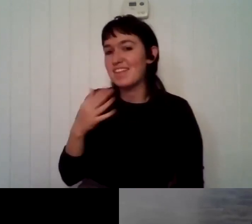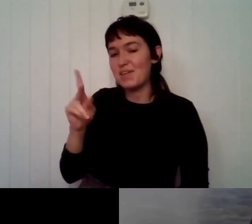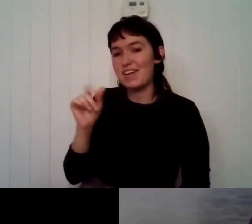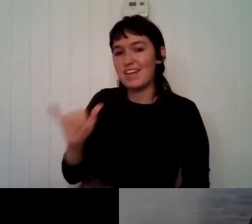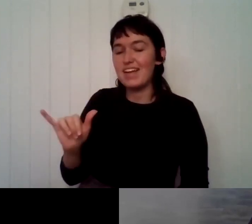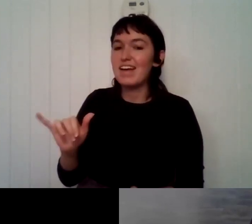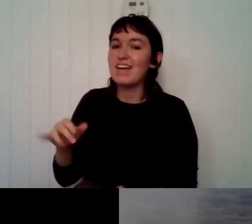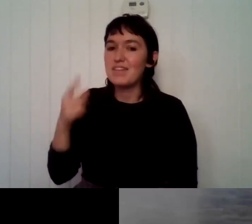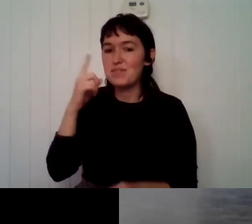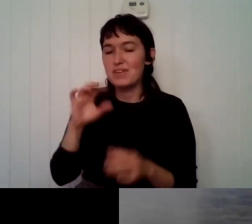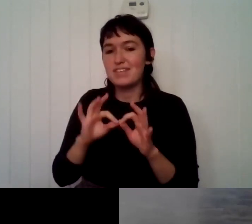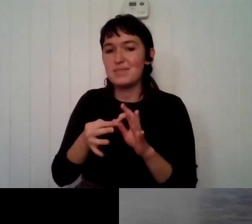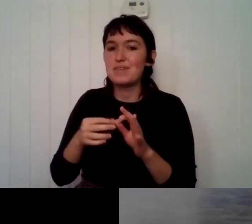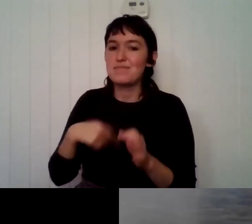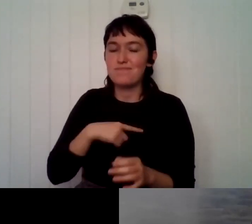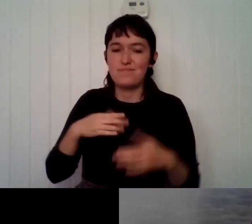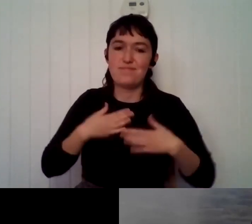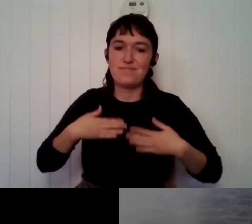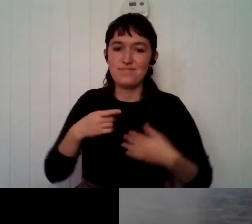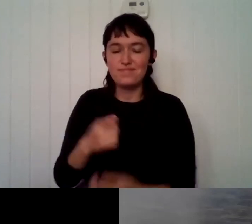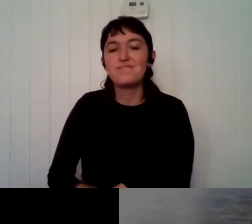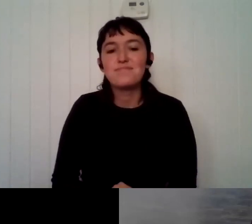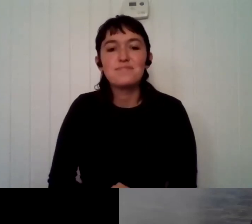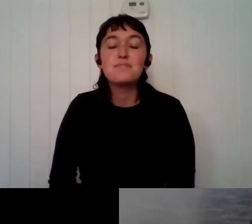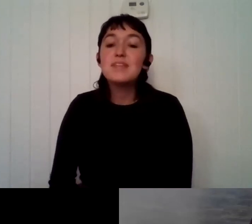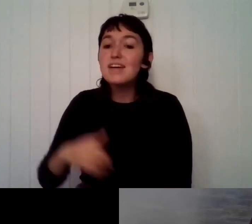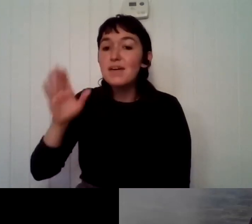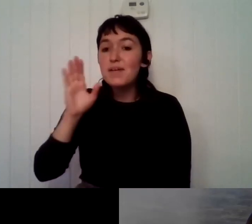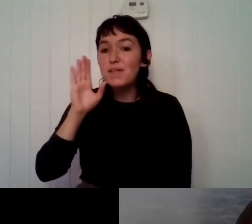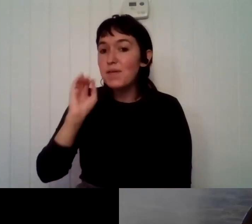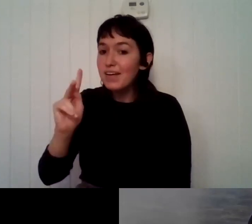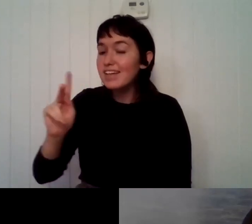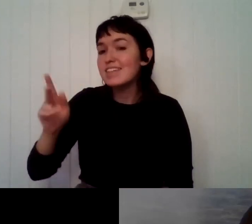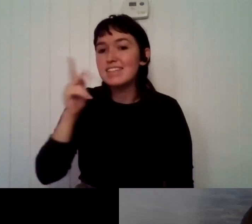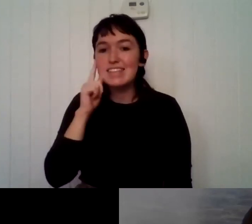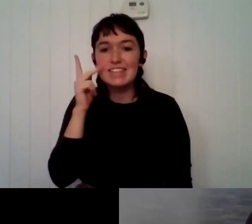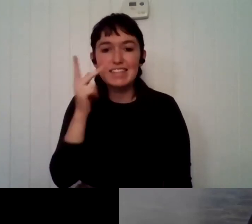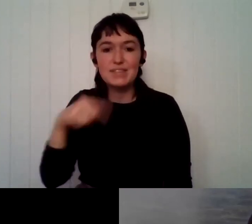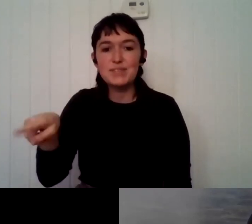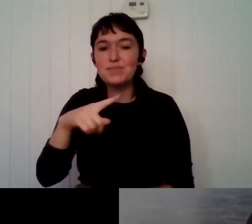for interpreting. We always appreciate you. All right, we'll see everybody next week. Bye.